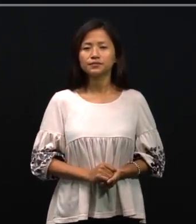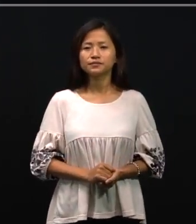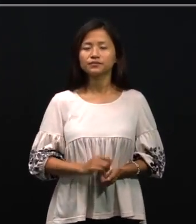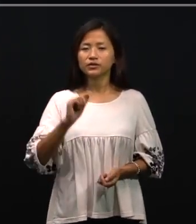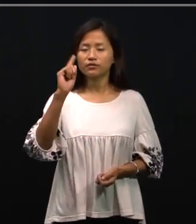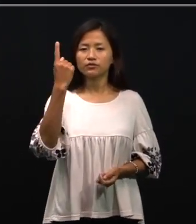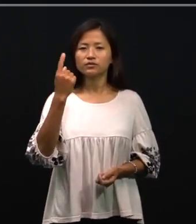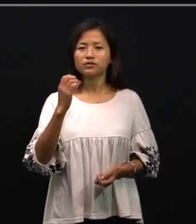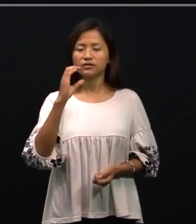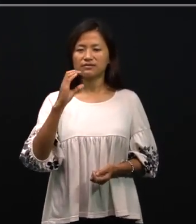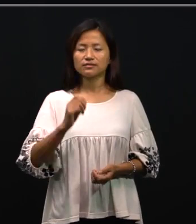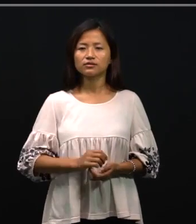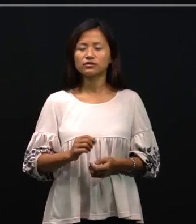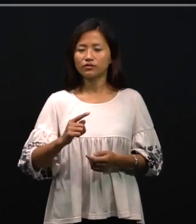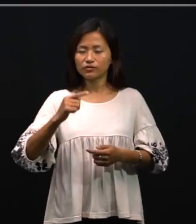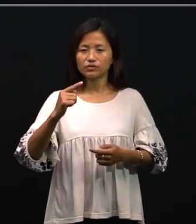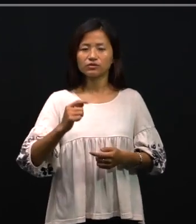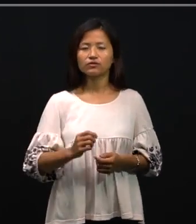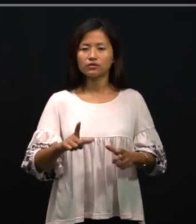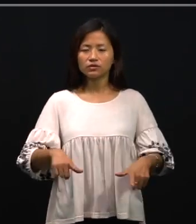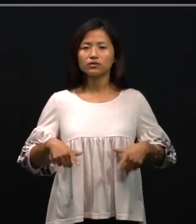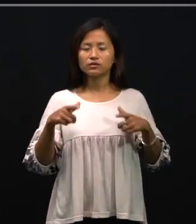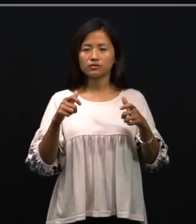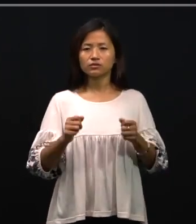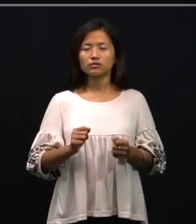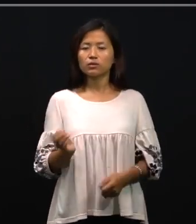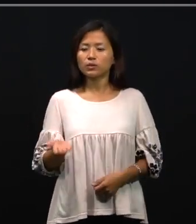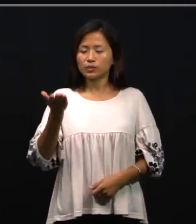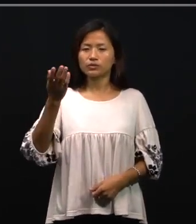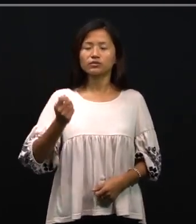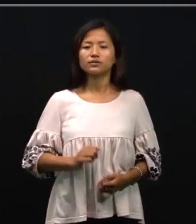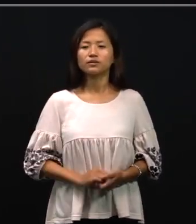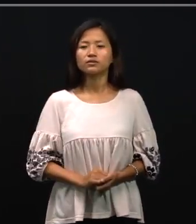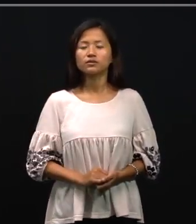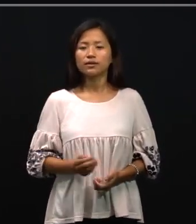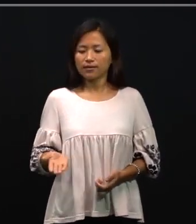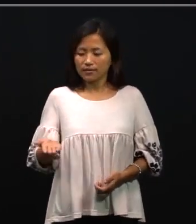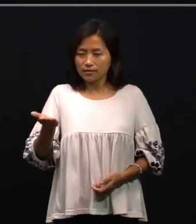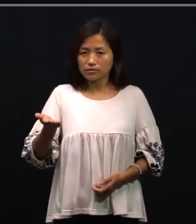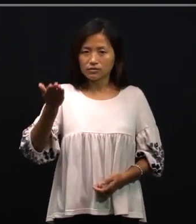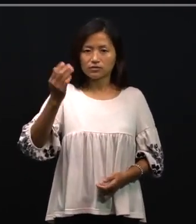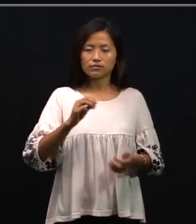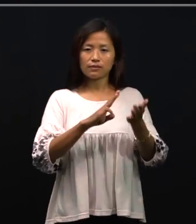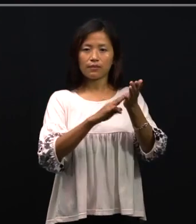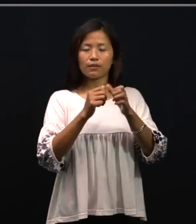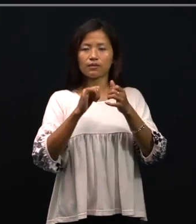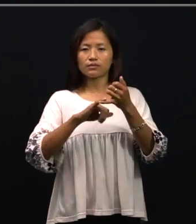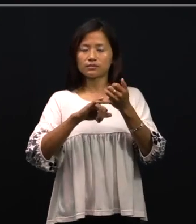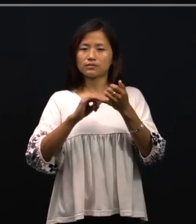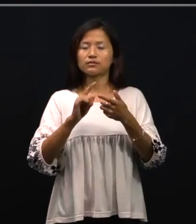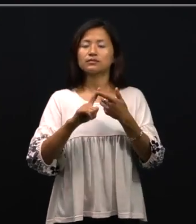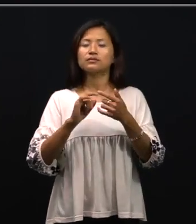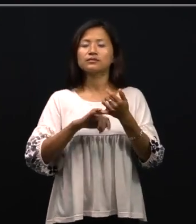the first character, or the first feature of living organisms, growth. Growth means an increase in mass